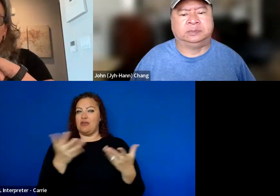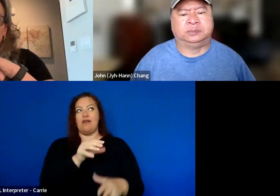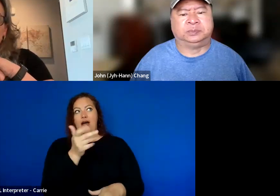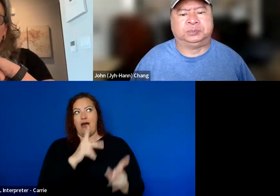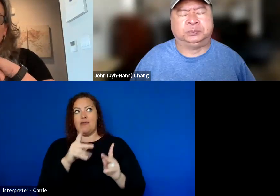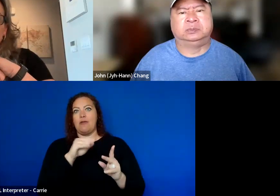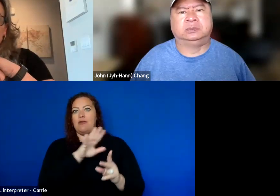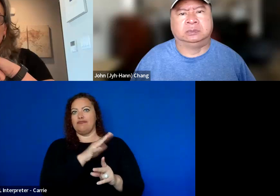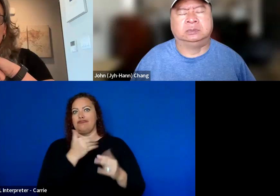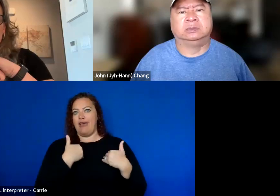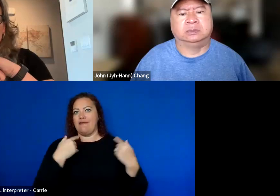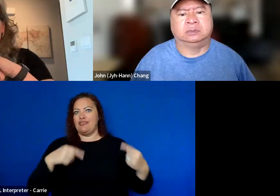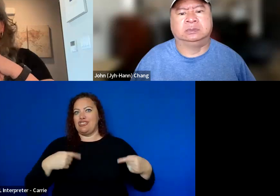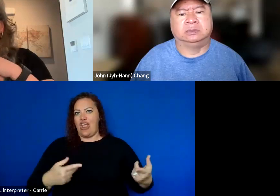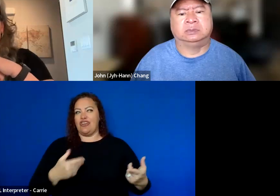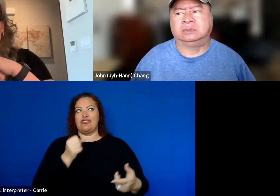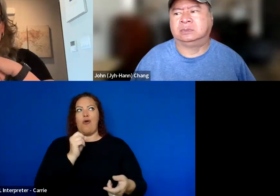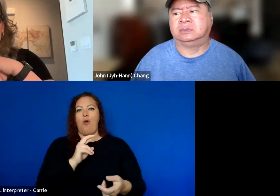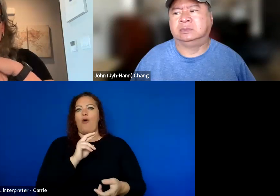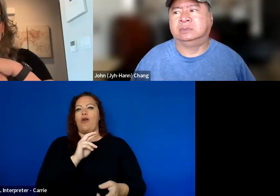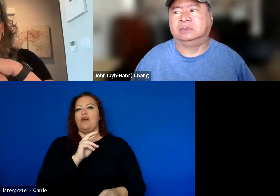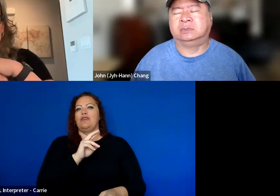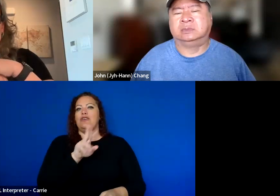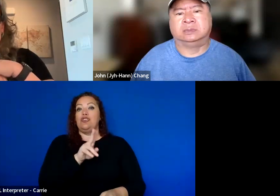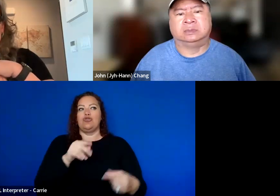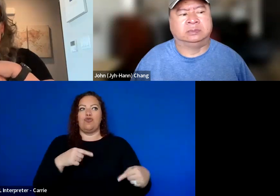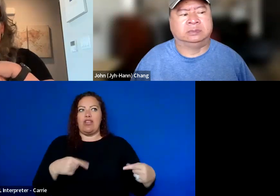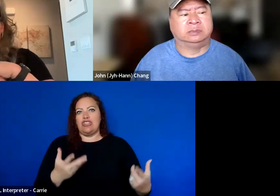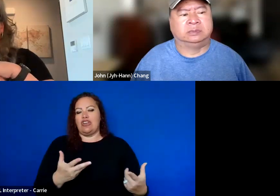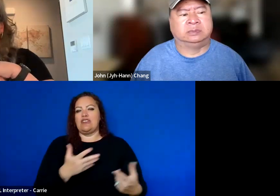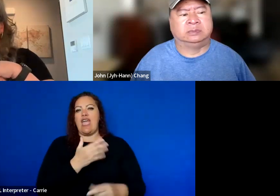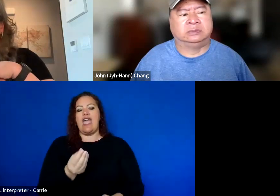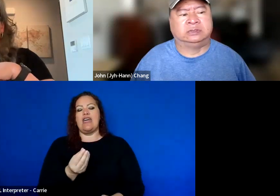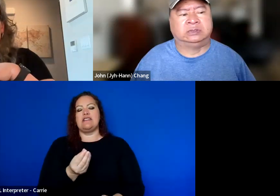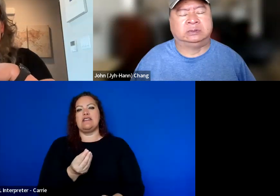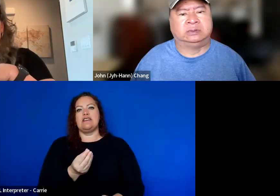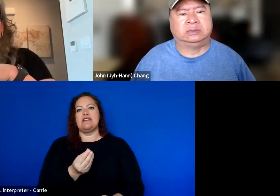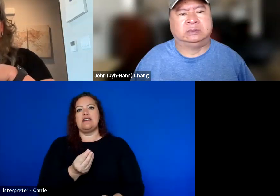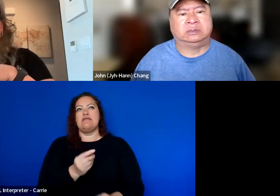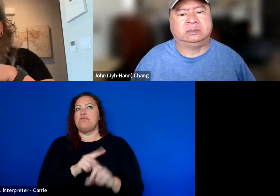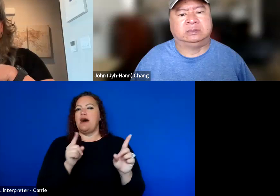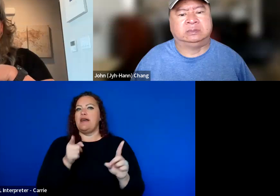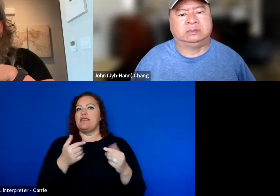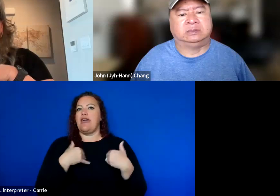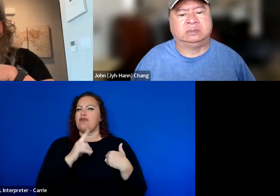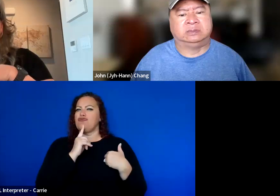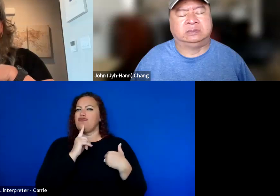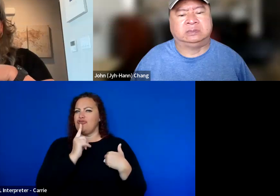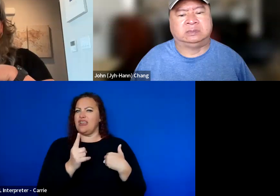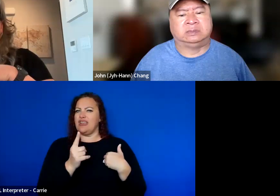in chairs or who use wheelchairs. And, but there's a really